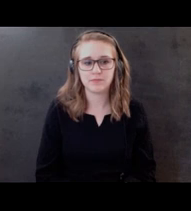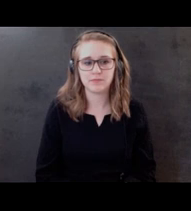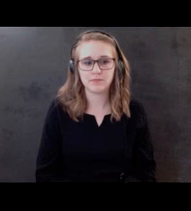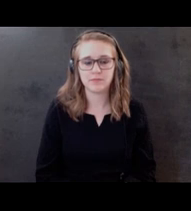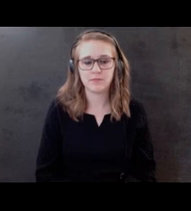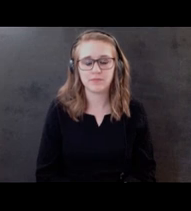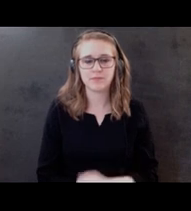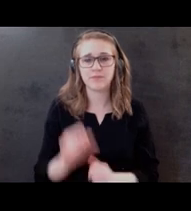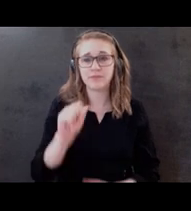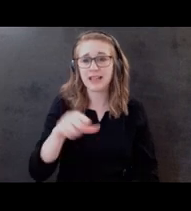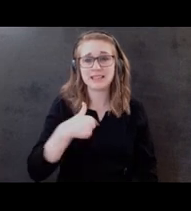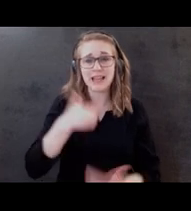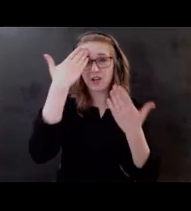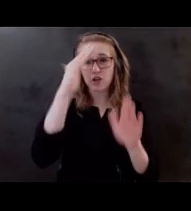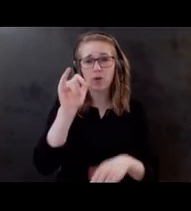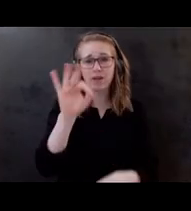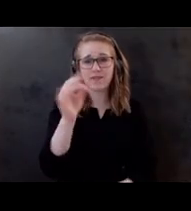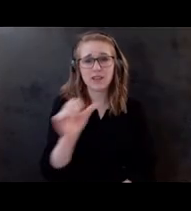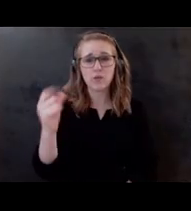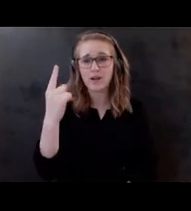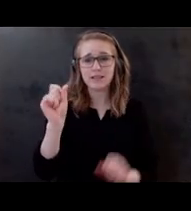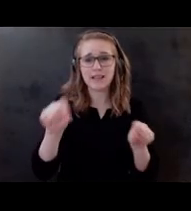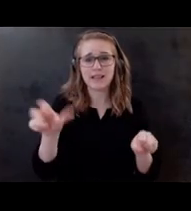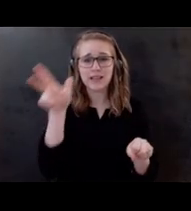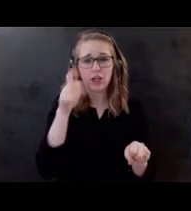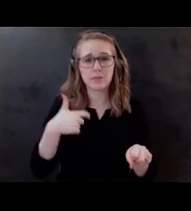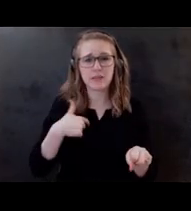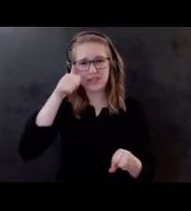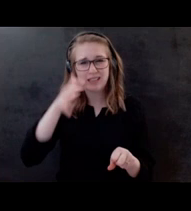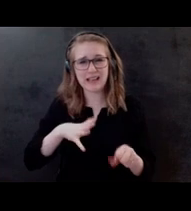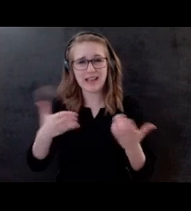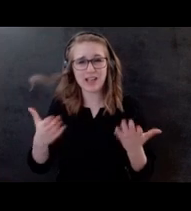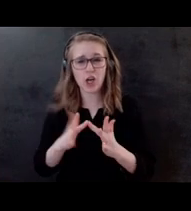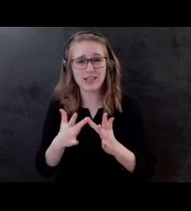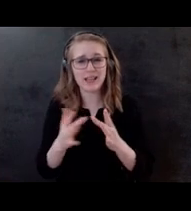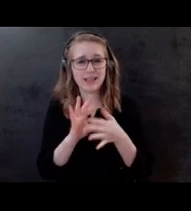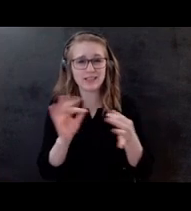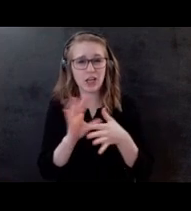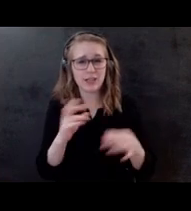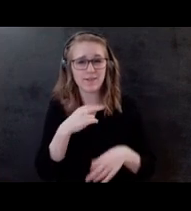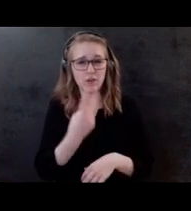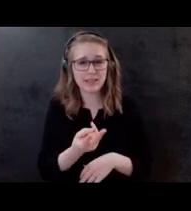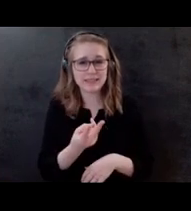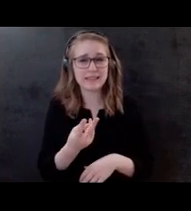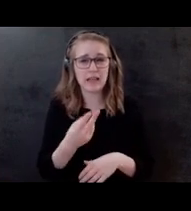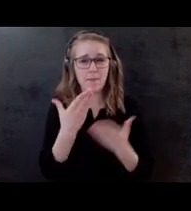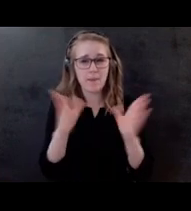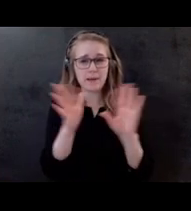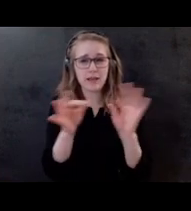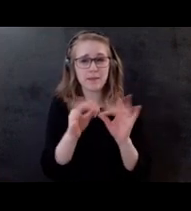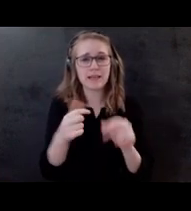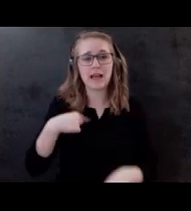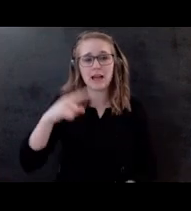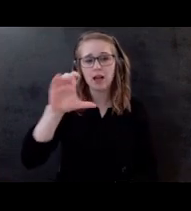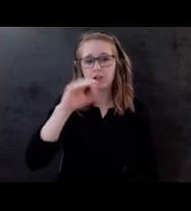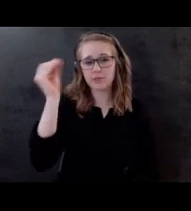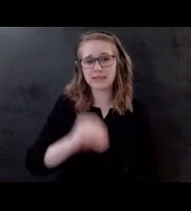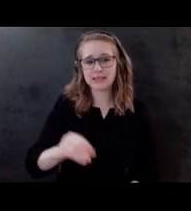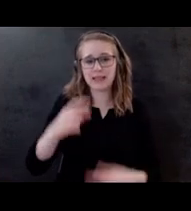Yes, I don't know if anybody can hear me, but I am in 100% agreement